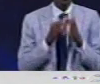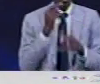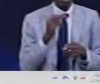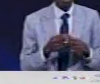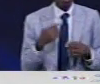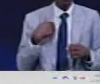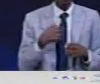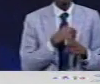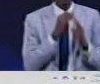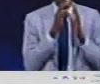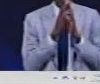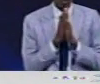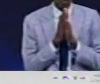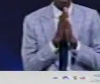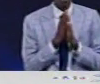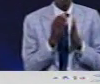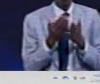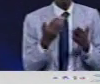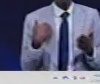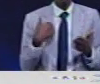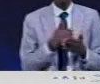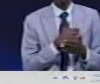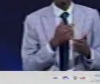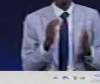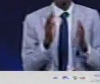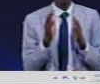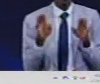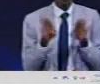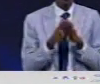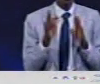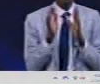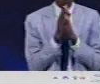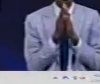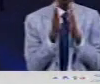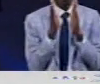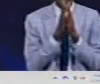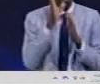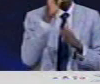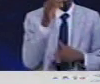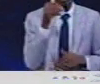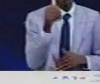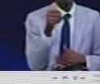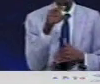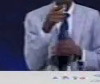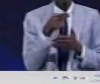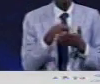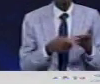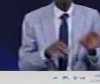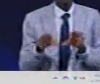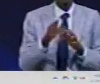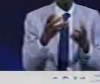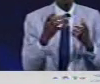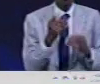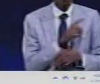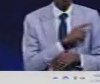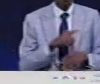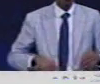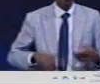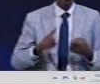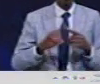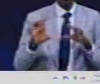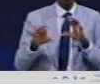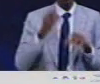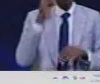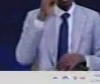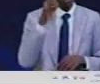it that you want the Lord to do for you? What is it that you are asking God to do? God is here to answer your prayer. Tell